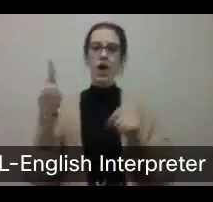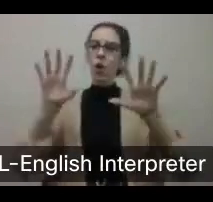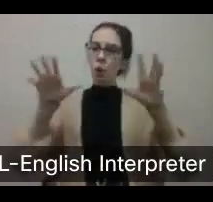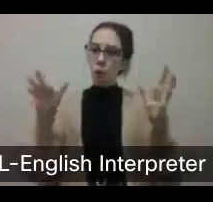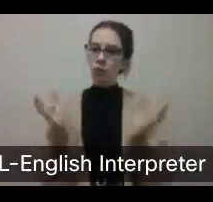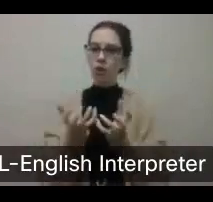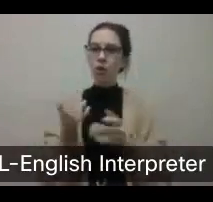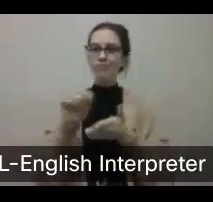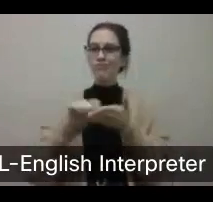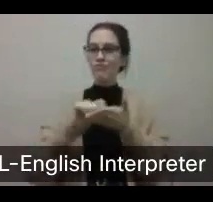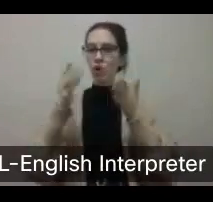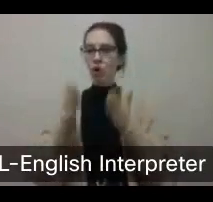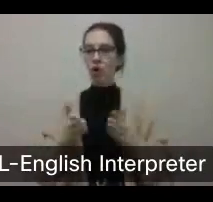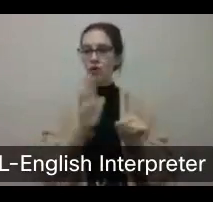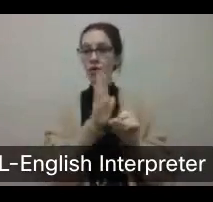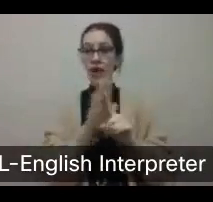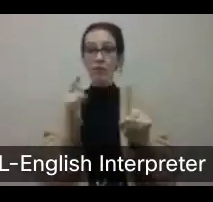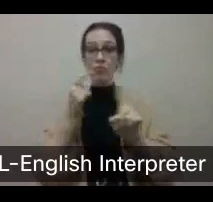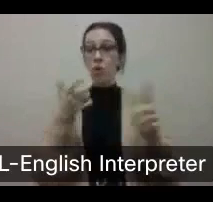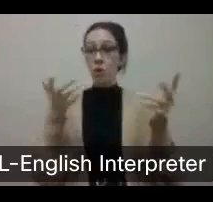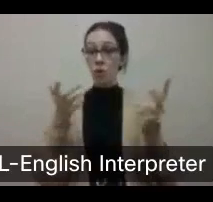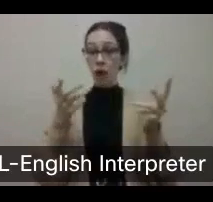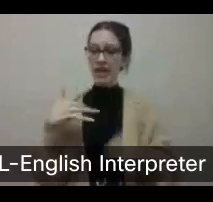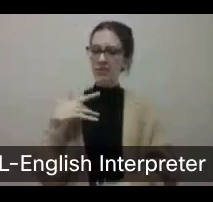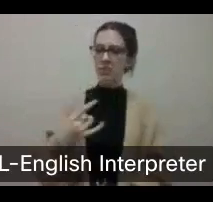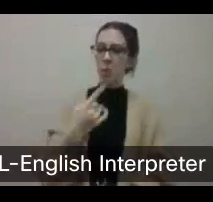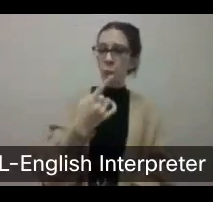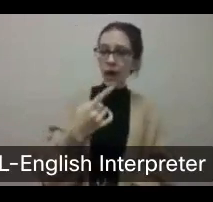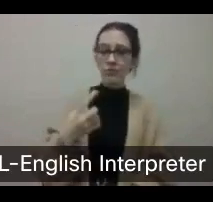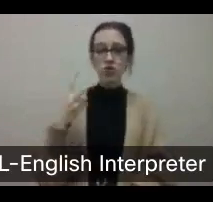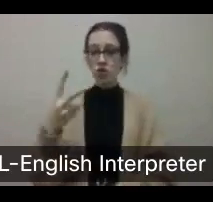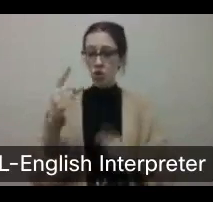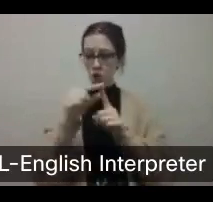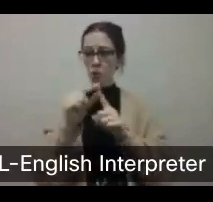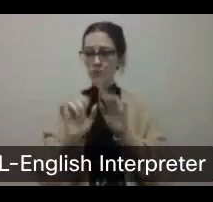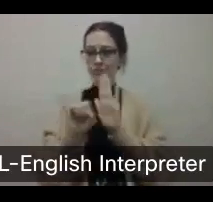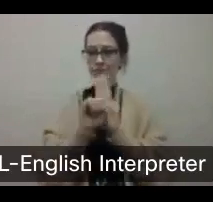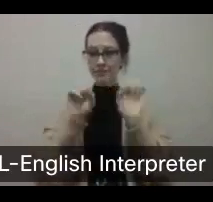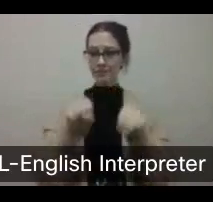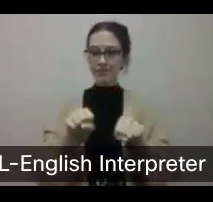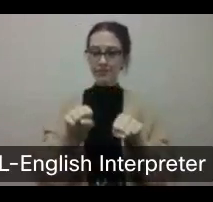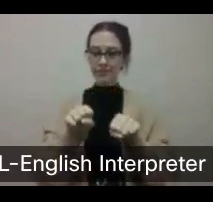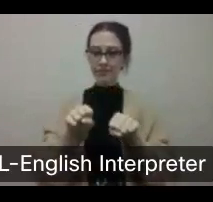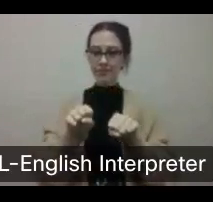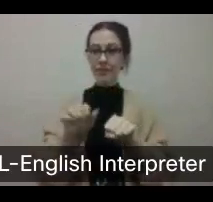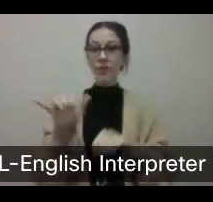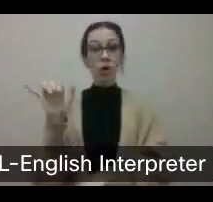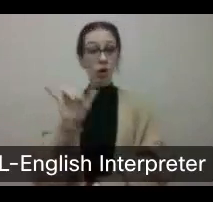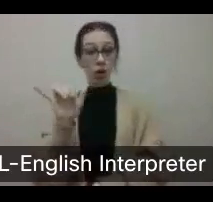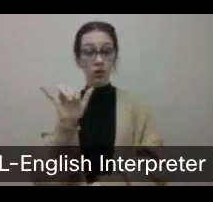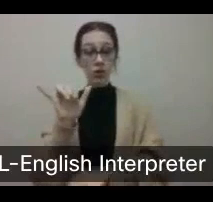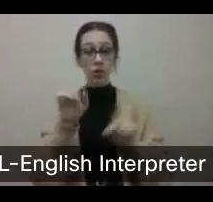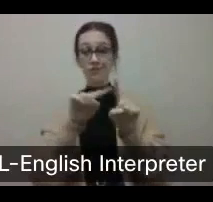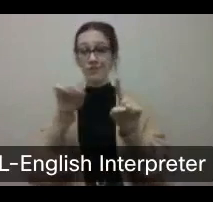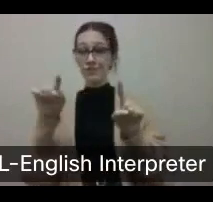in 1 or 2 words, highlighting the general subject that the author is talking about. But you also want to identify the main idea that